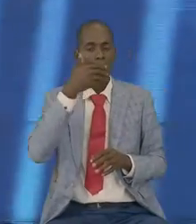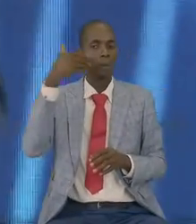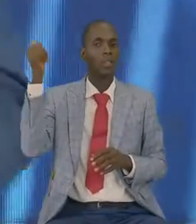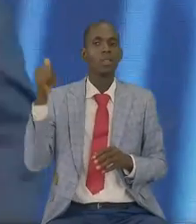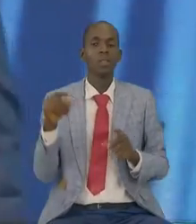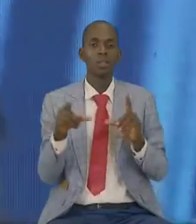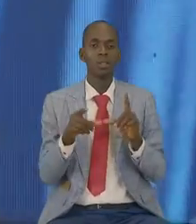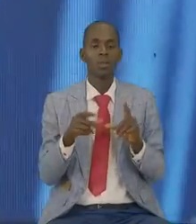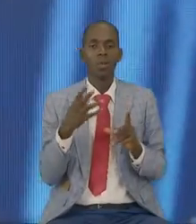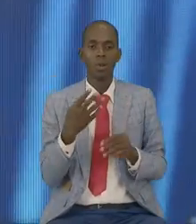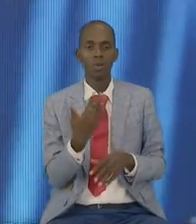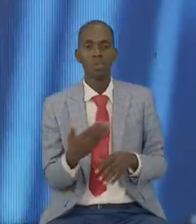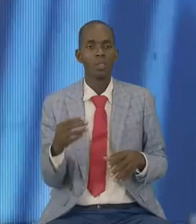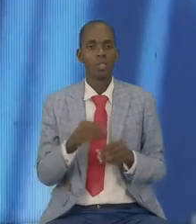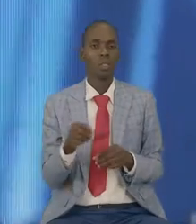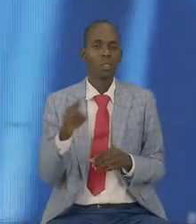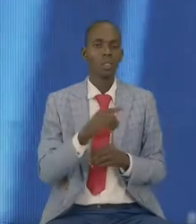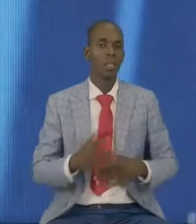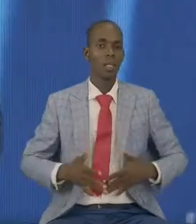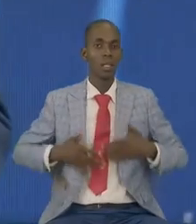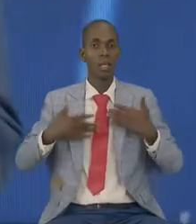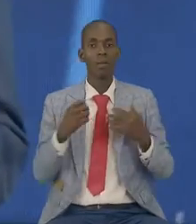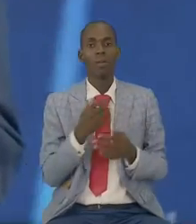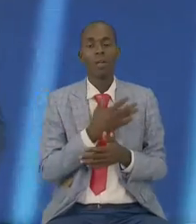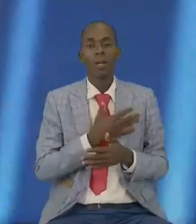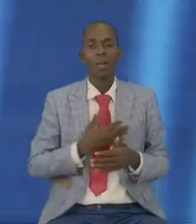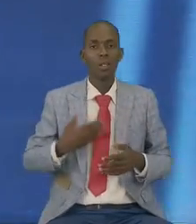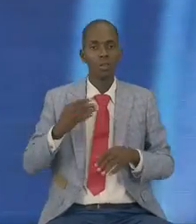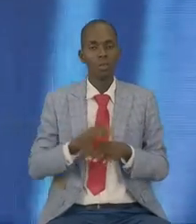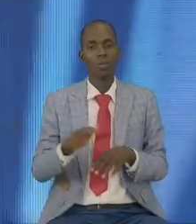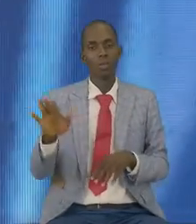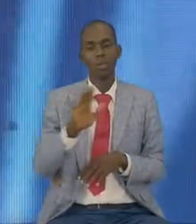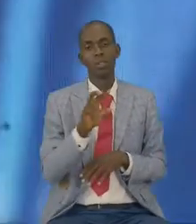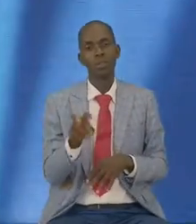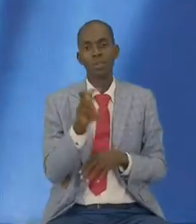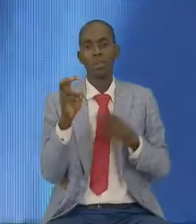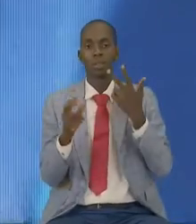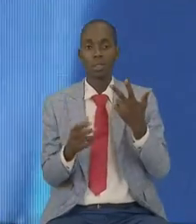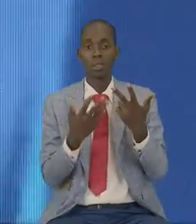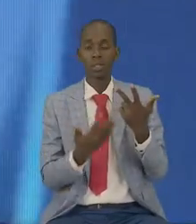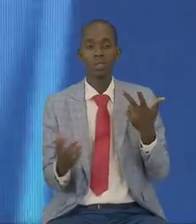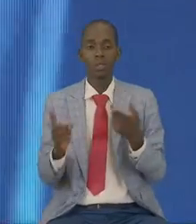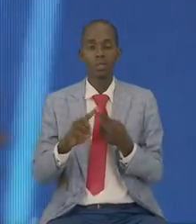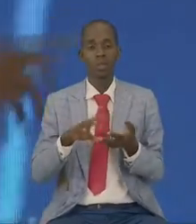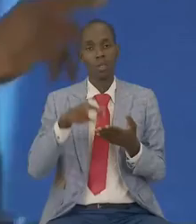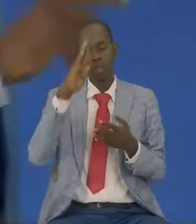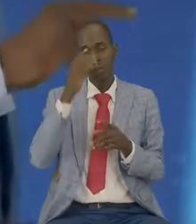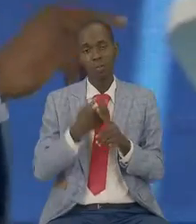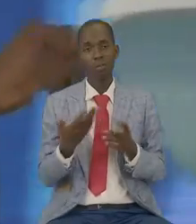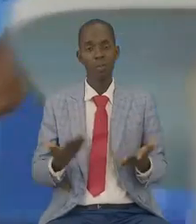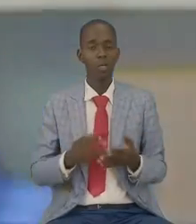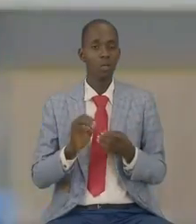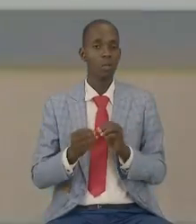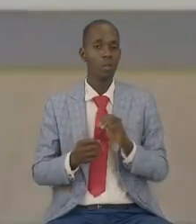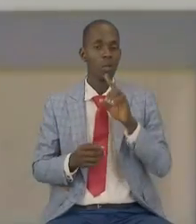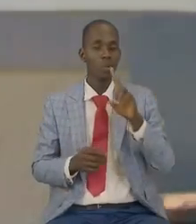of things in their lives and on their journey. Three things we're looking at. Look at number one,